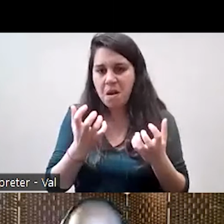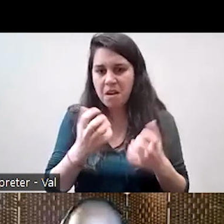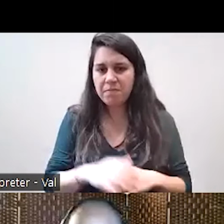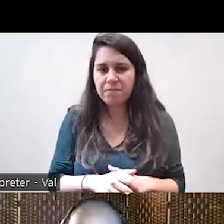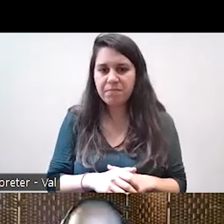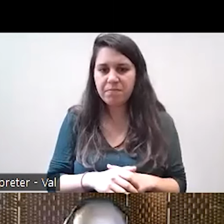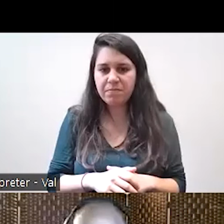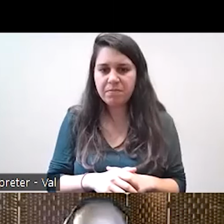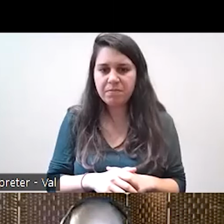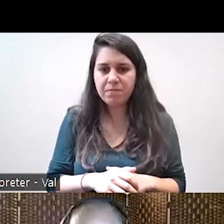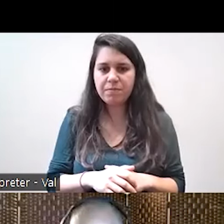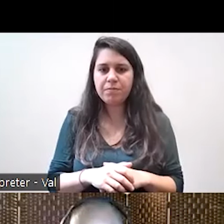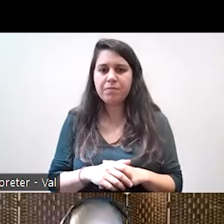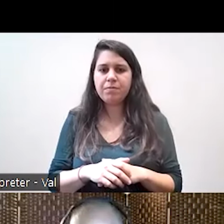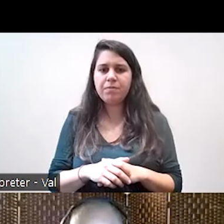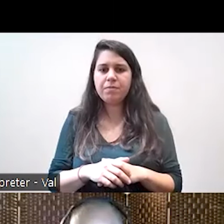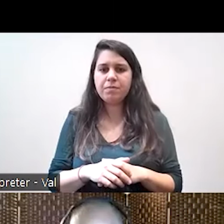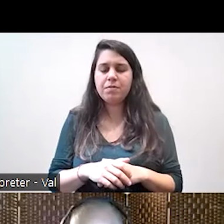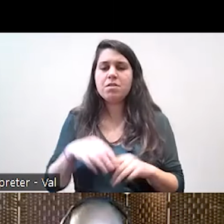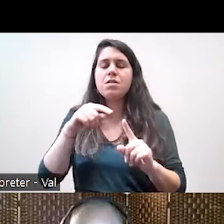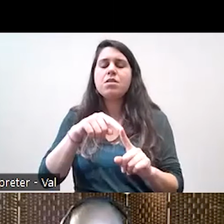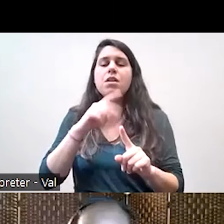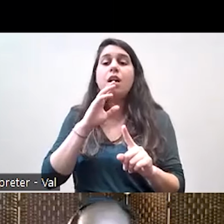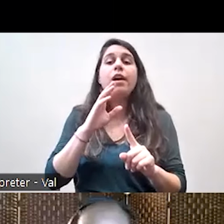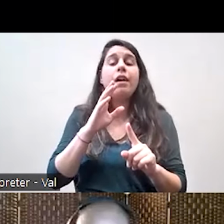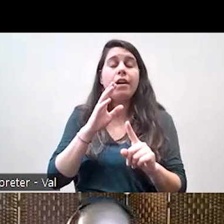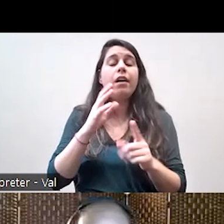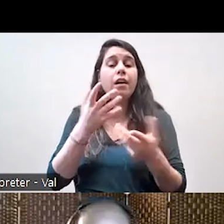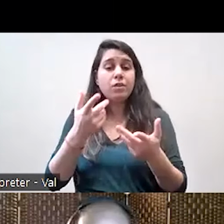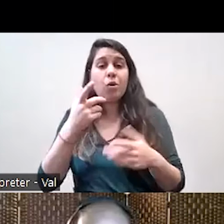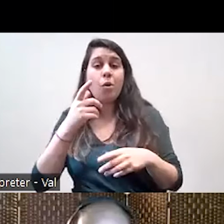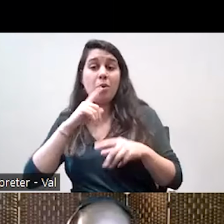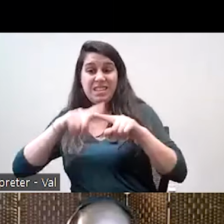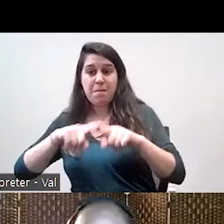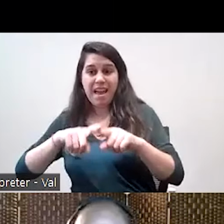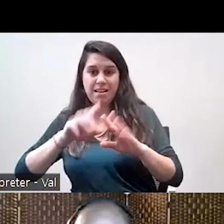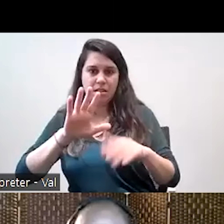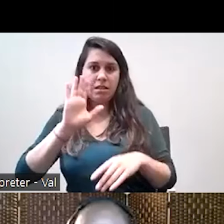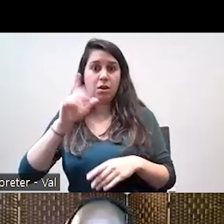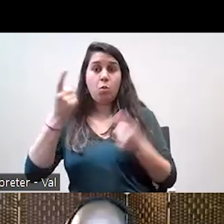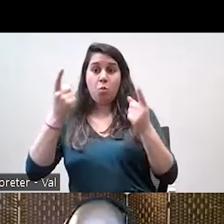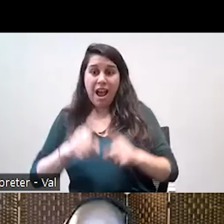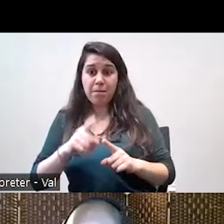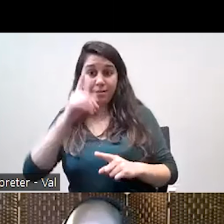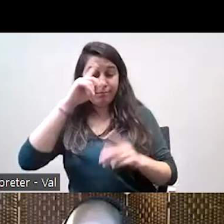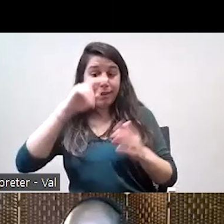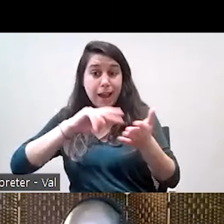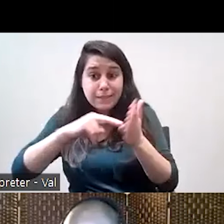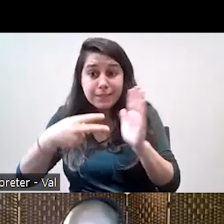then what would continue them on the trajectory would be their intent to die by suicide, their